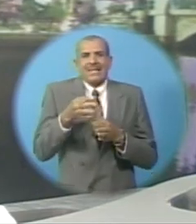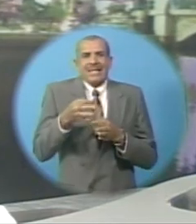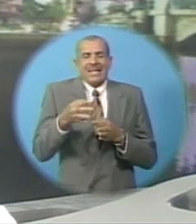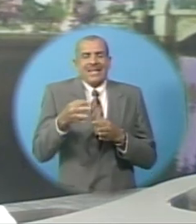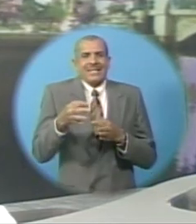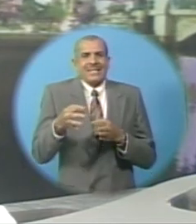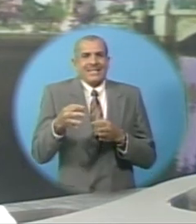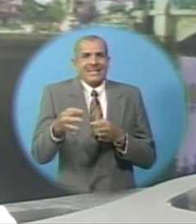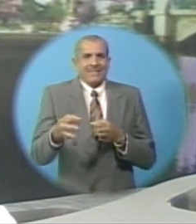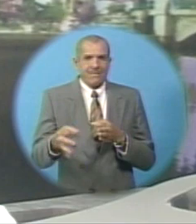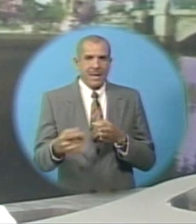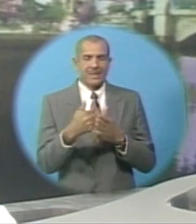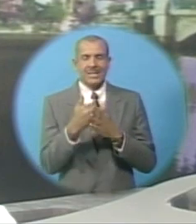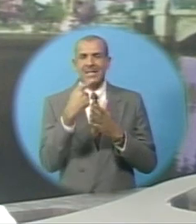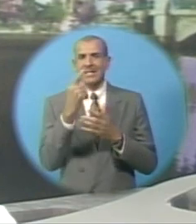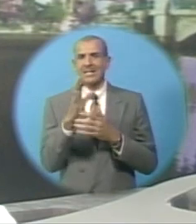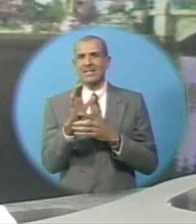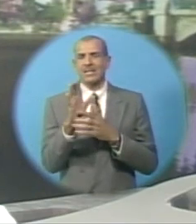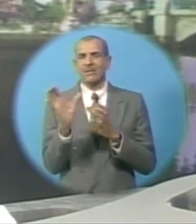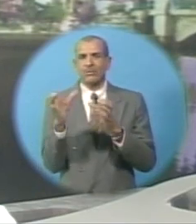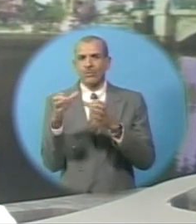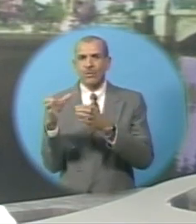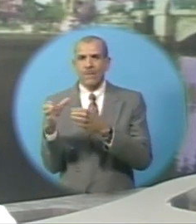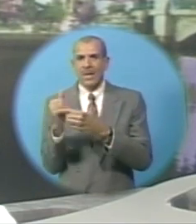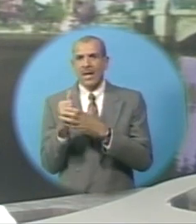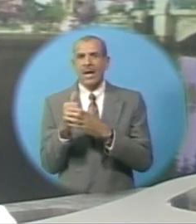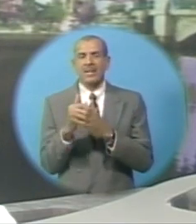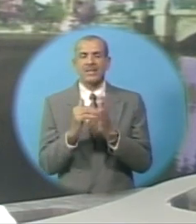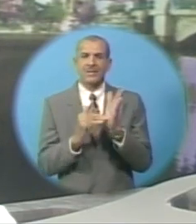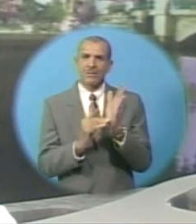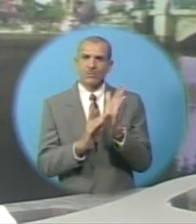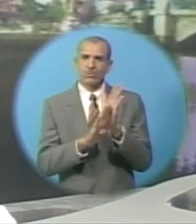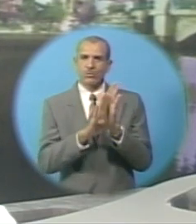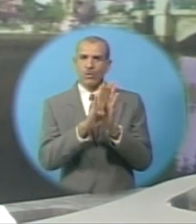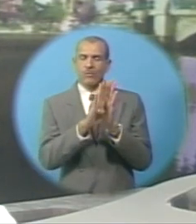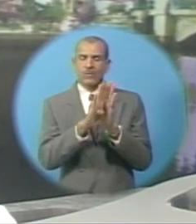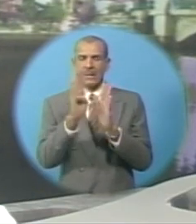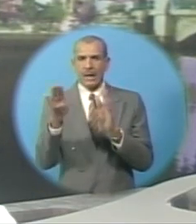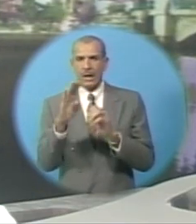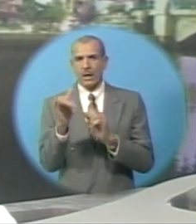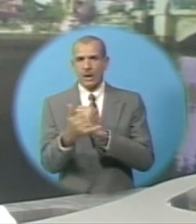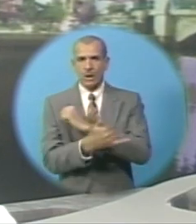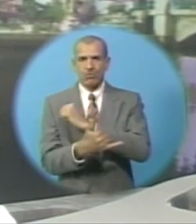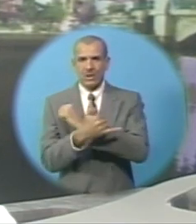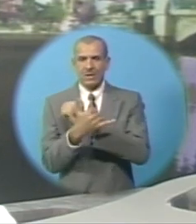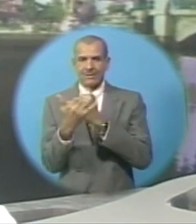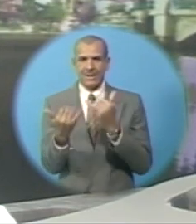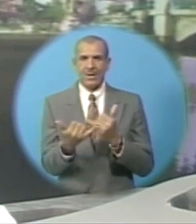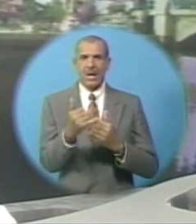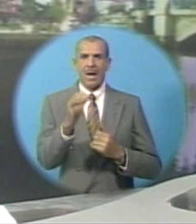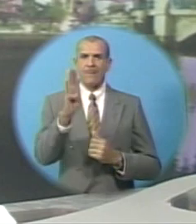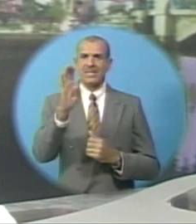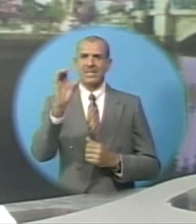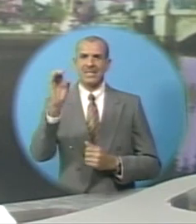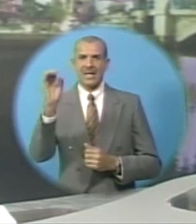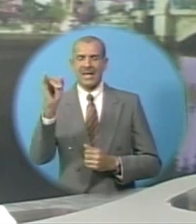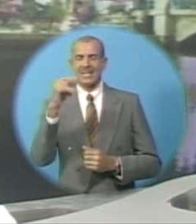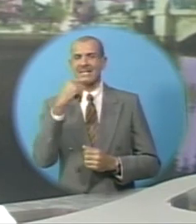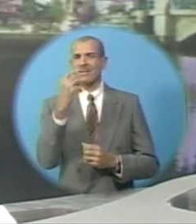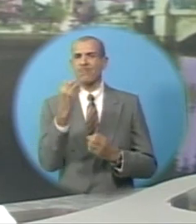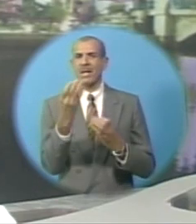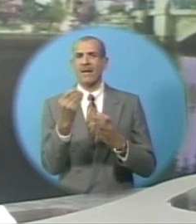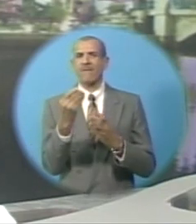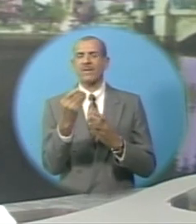Chamber adds that this is the only sector which makes up growth in the country at this time. The BCCI also says that many of